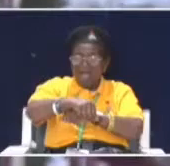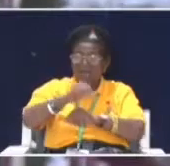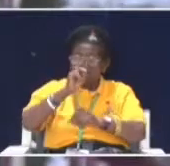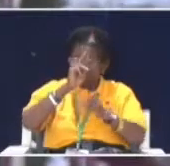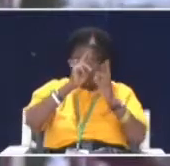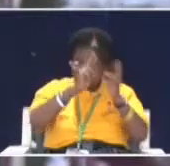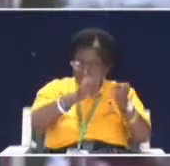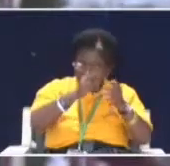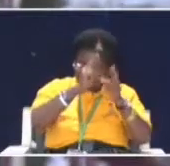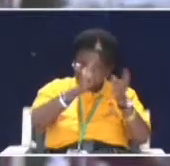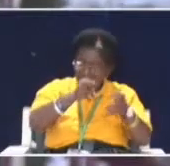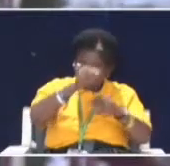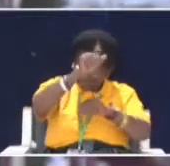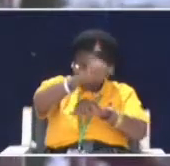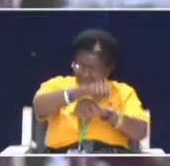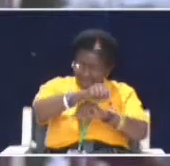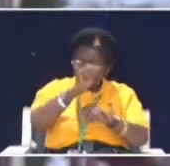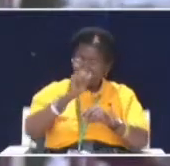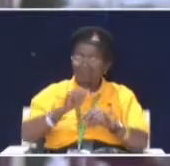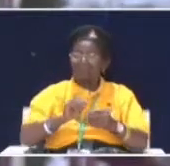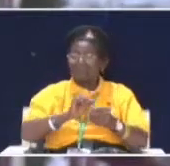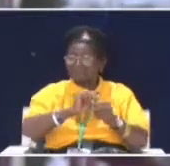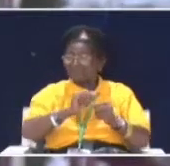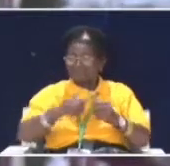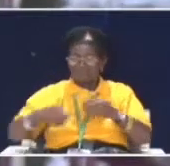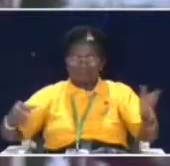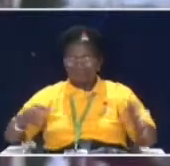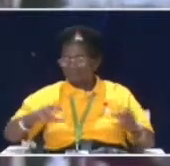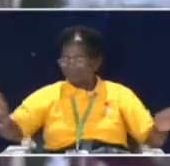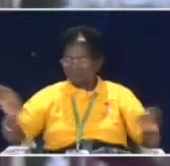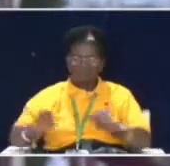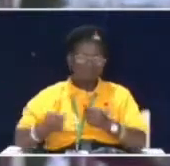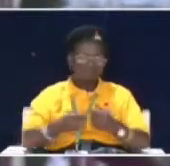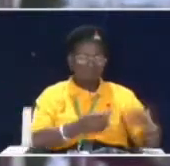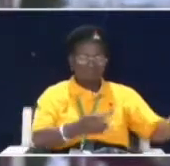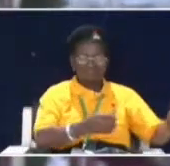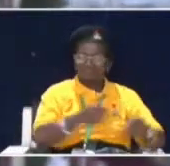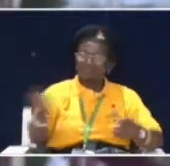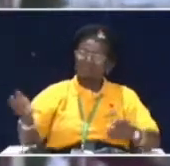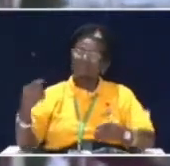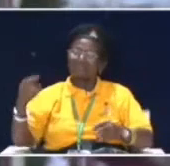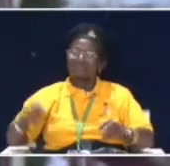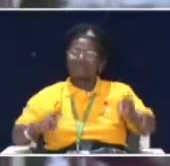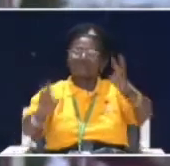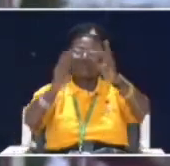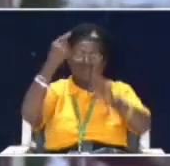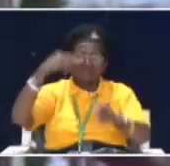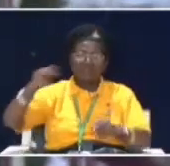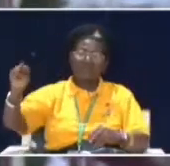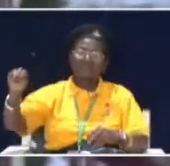ẹ tẹrí yín ba. Clear the way for him. Ẹ yàgò kúrò lọ́nà.